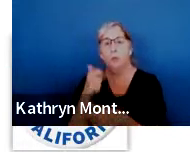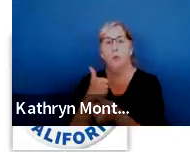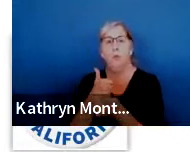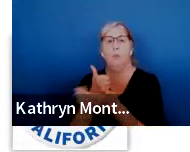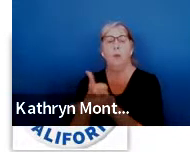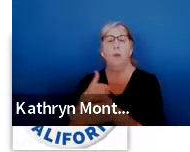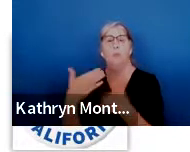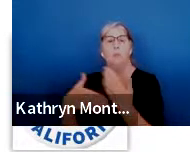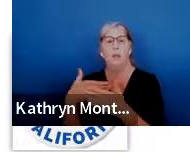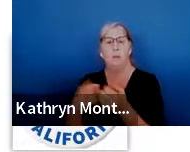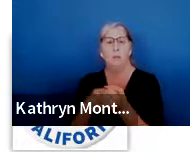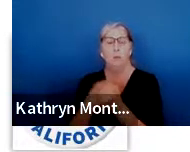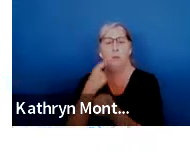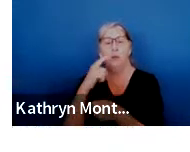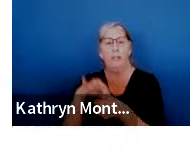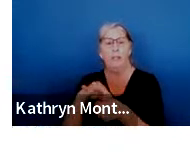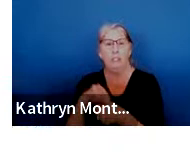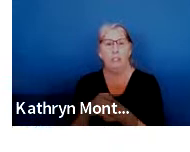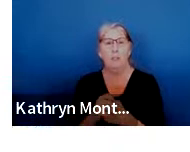Thank you. Next slide.